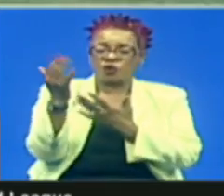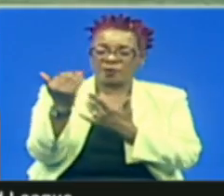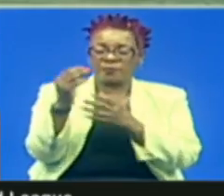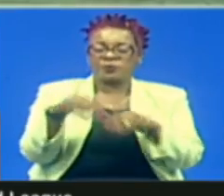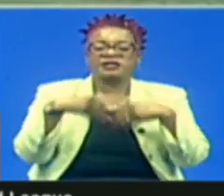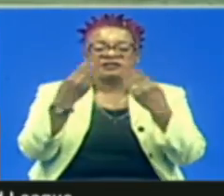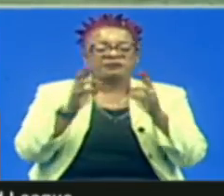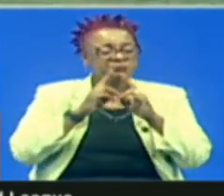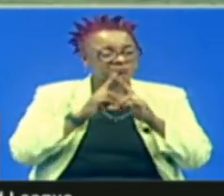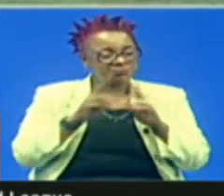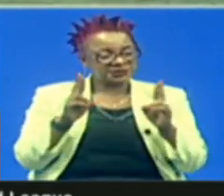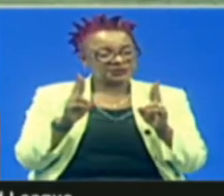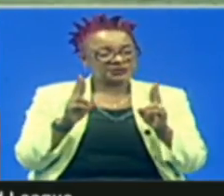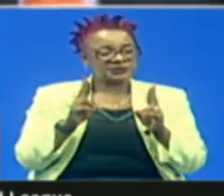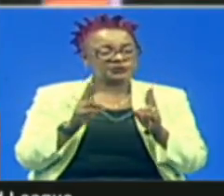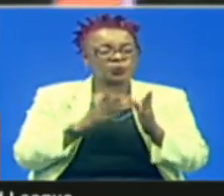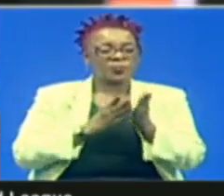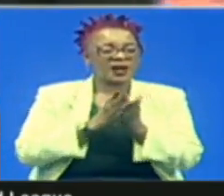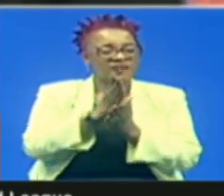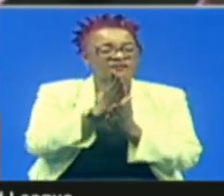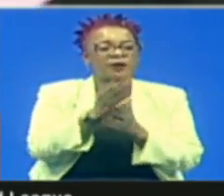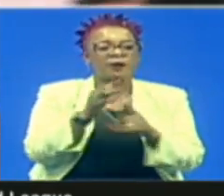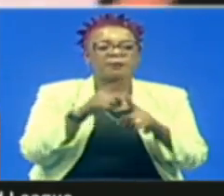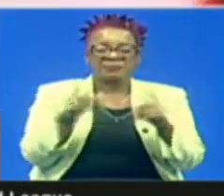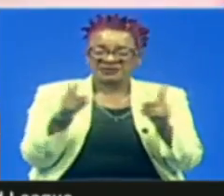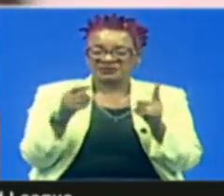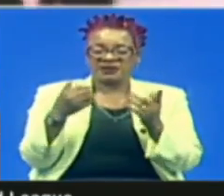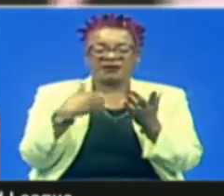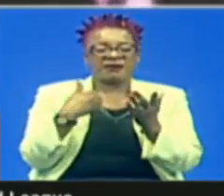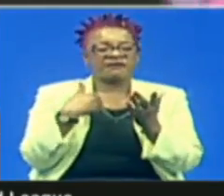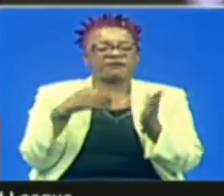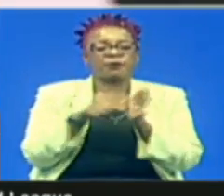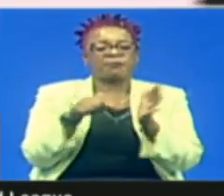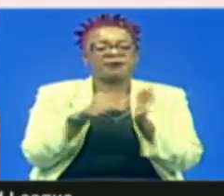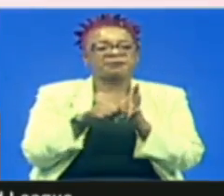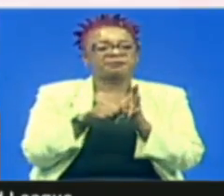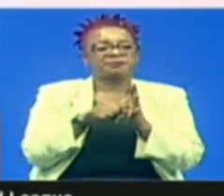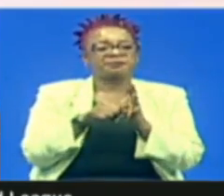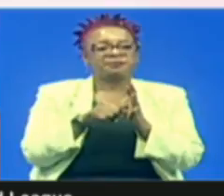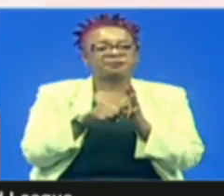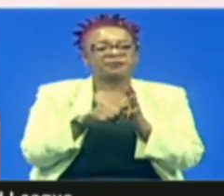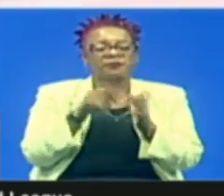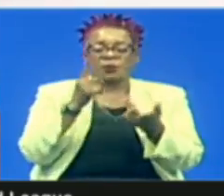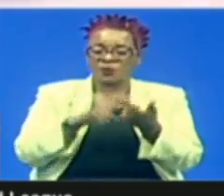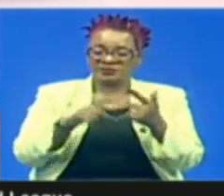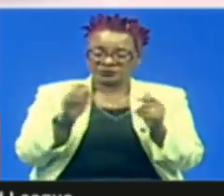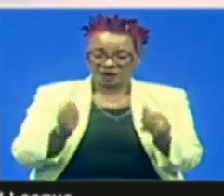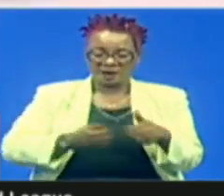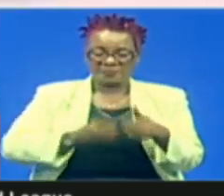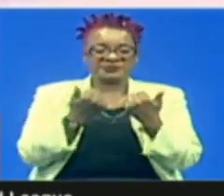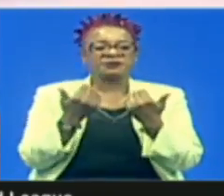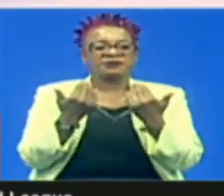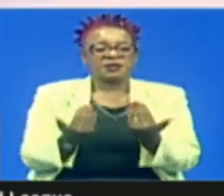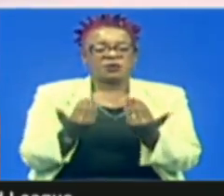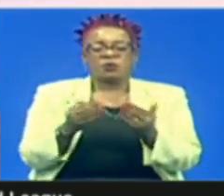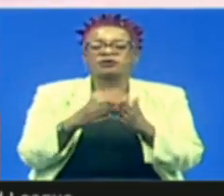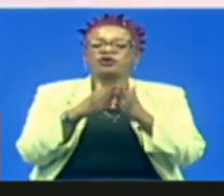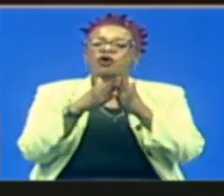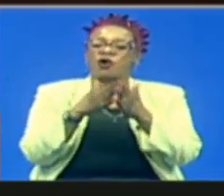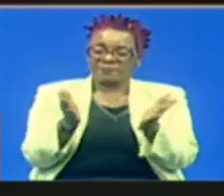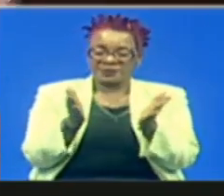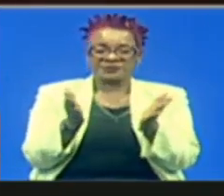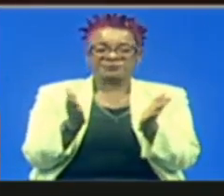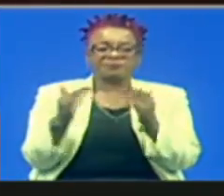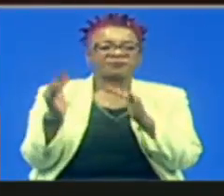to thrive, but instead caused fractures at the heart of power. What was once a Cold War is now an all-out